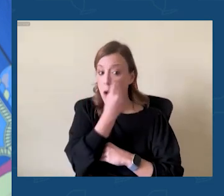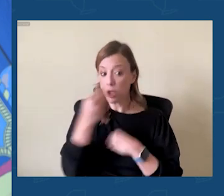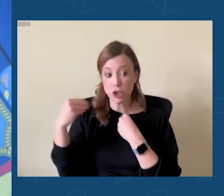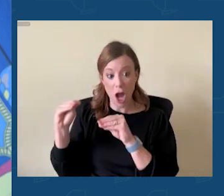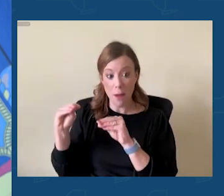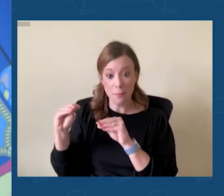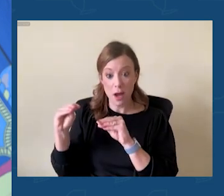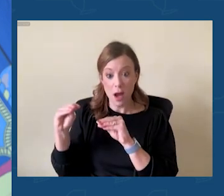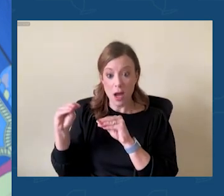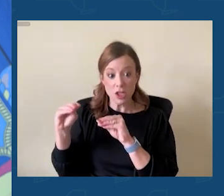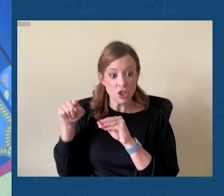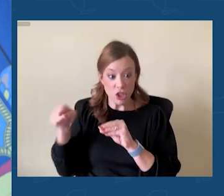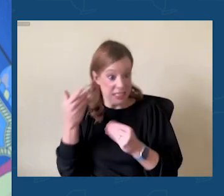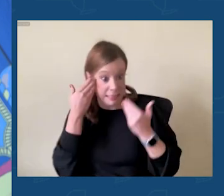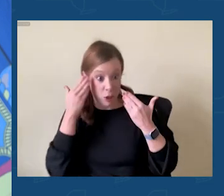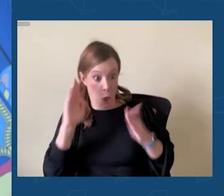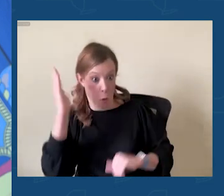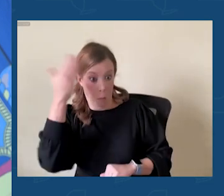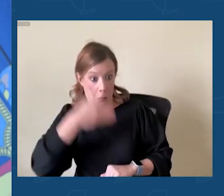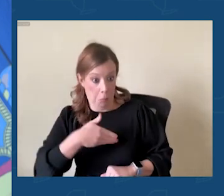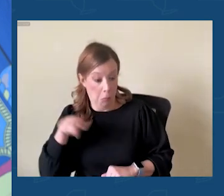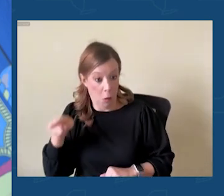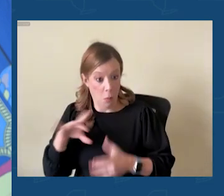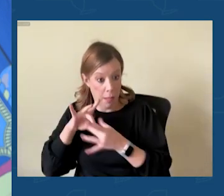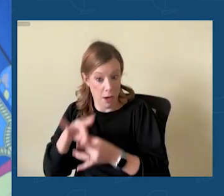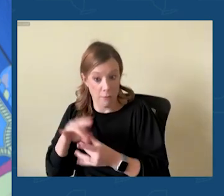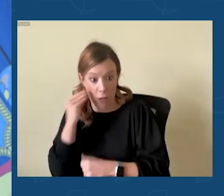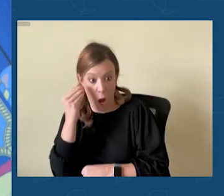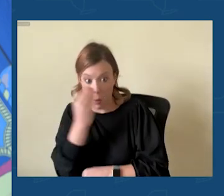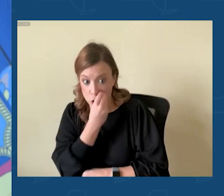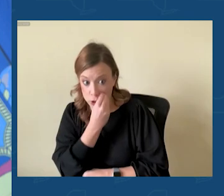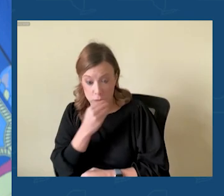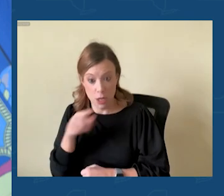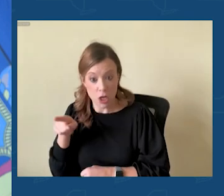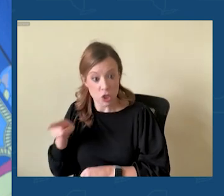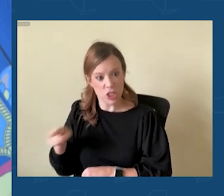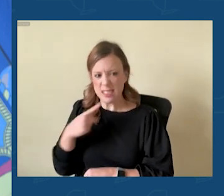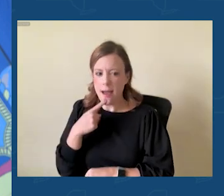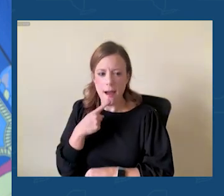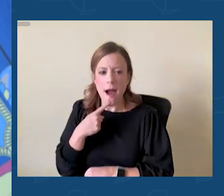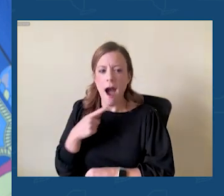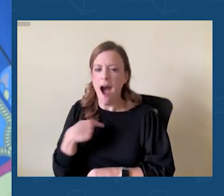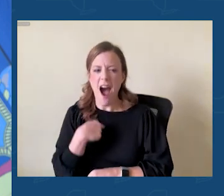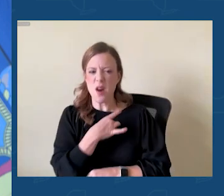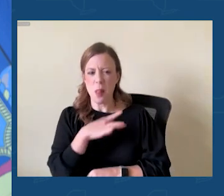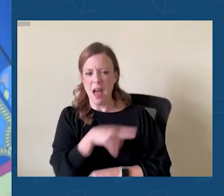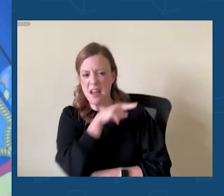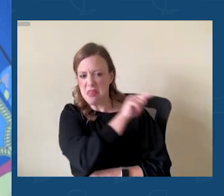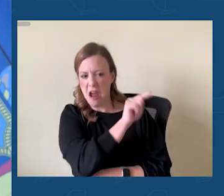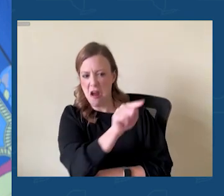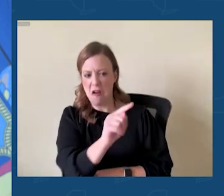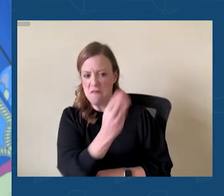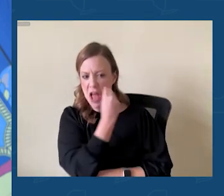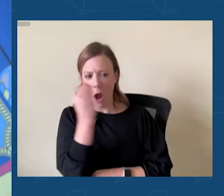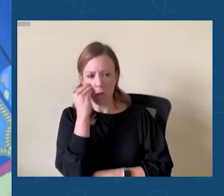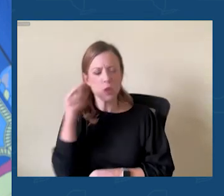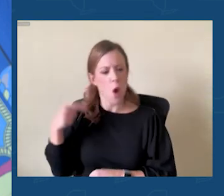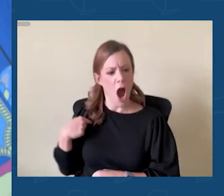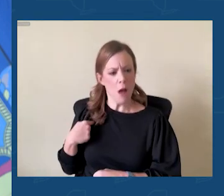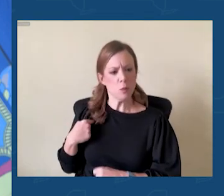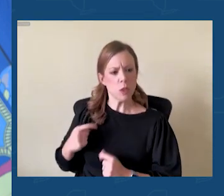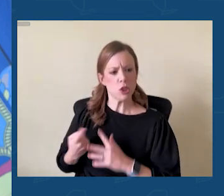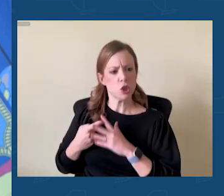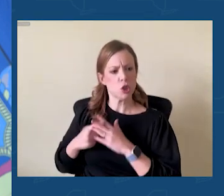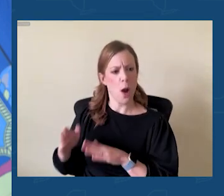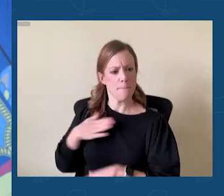flowers that were done for my brother's wedding by someone else, so she says, I'm starting my own business. And truthfully, she never expected to make money, and she didn't. But she